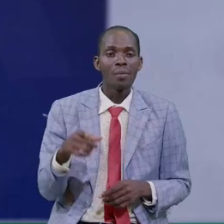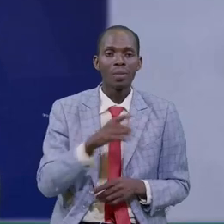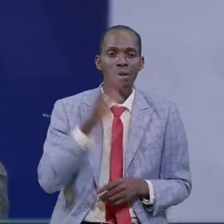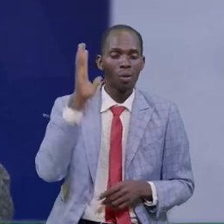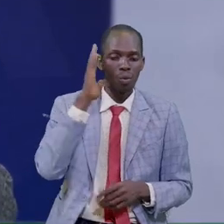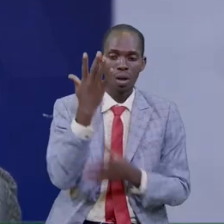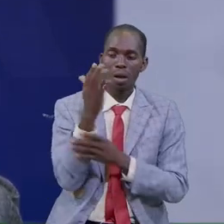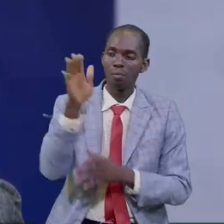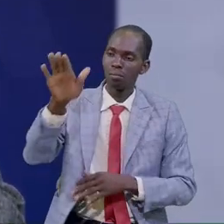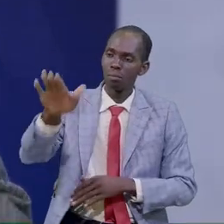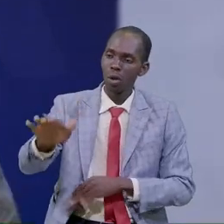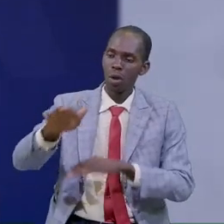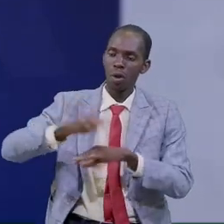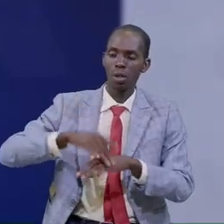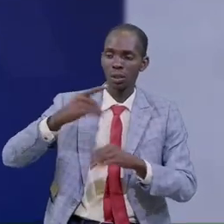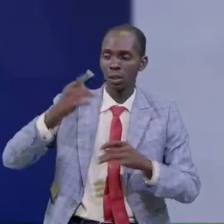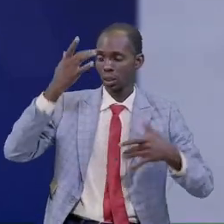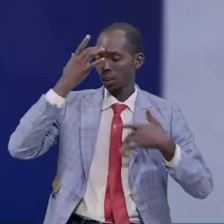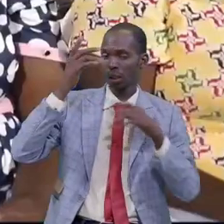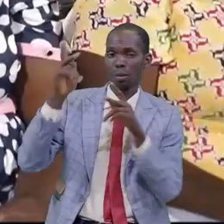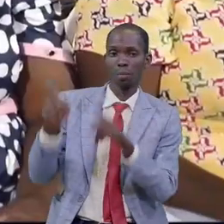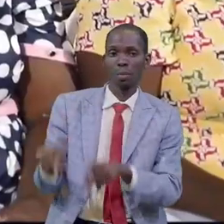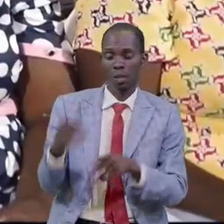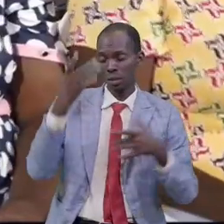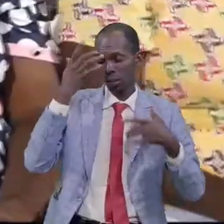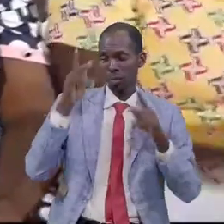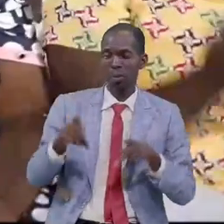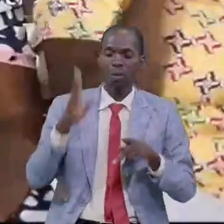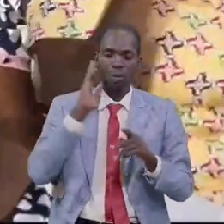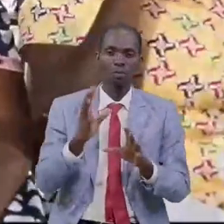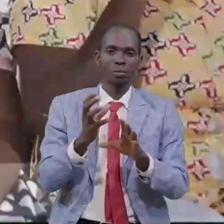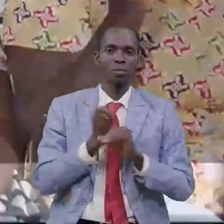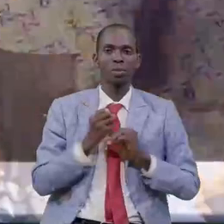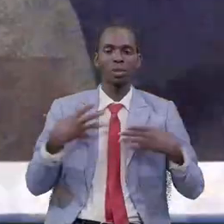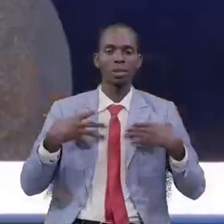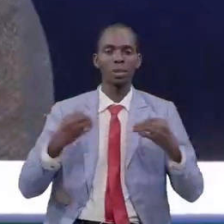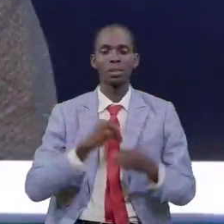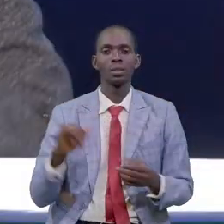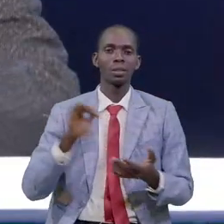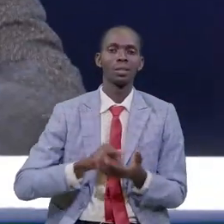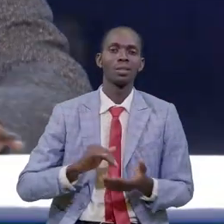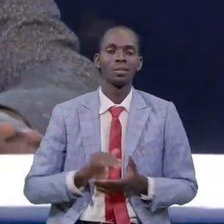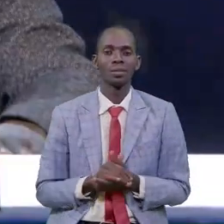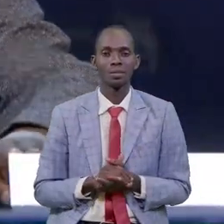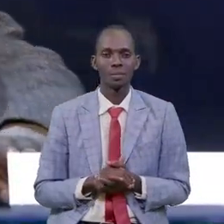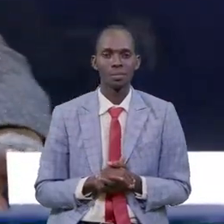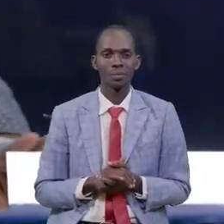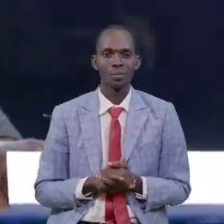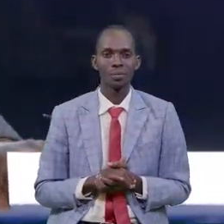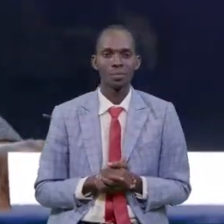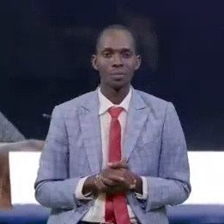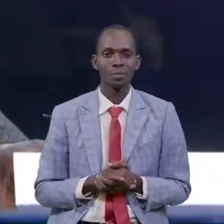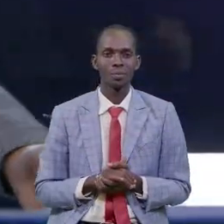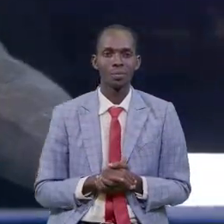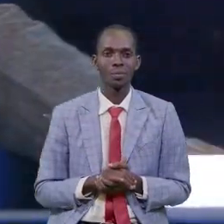hands on the sick, and they shall recover. Il ne leur fera point de mal. Ils imposeront les mains aux malades et les